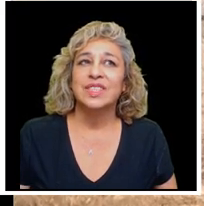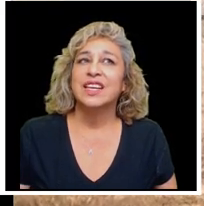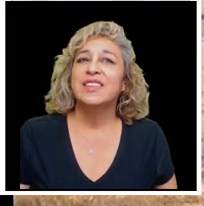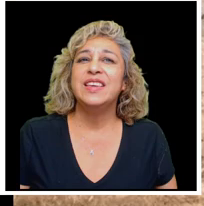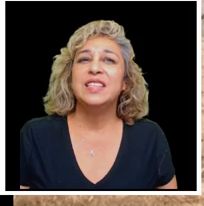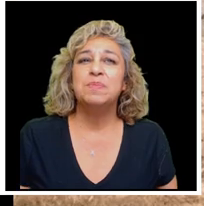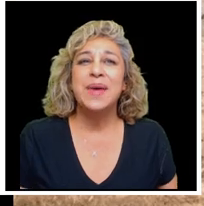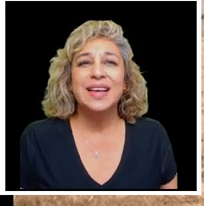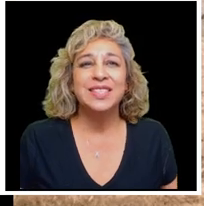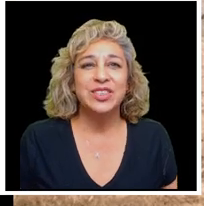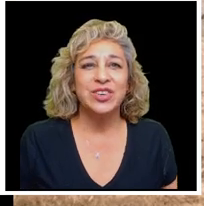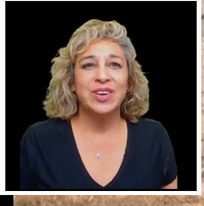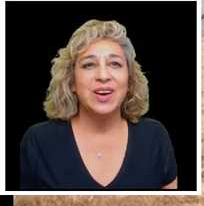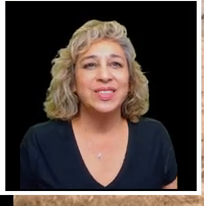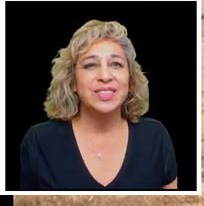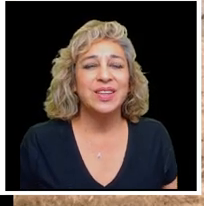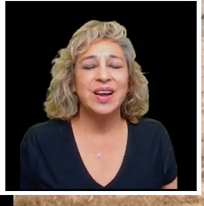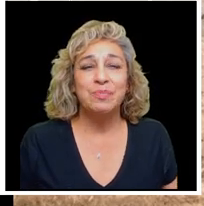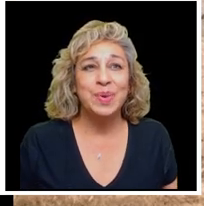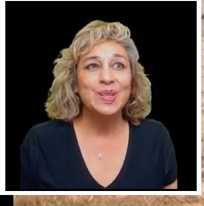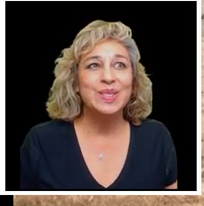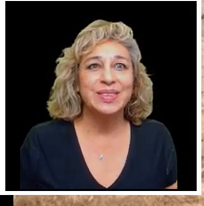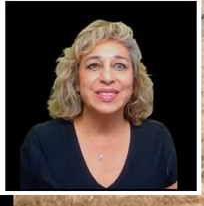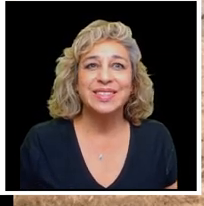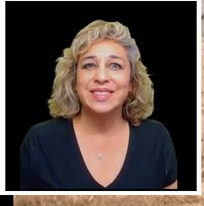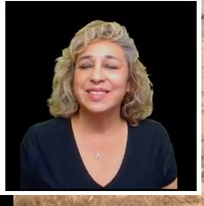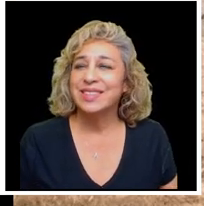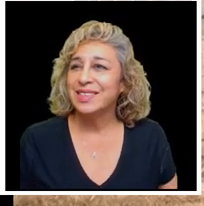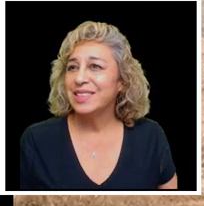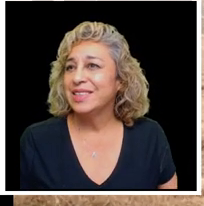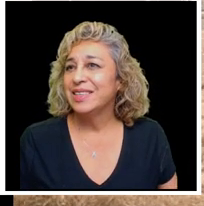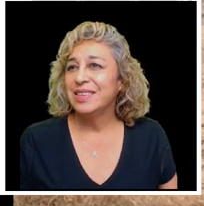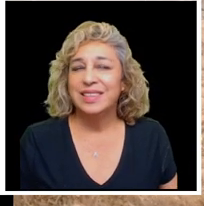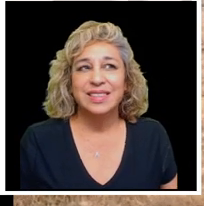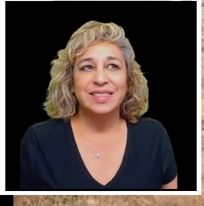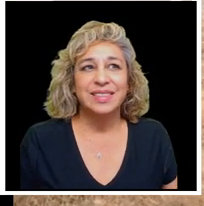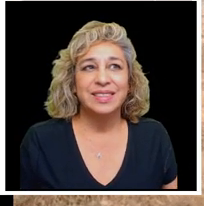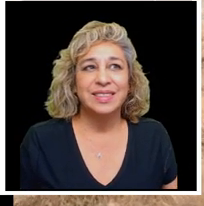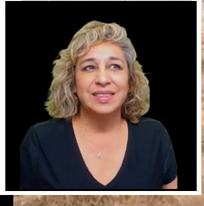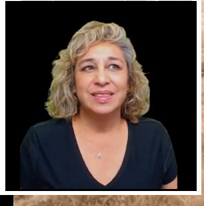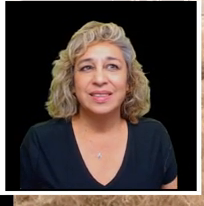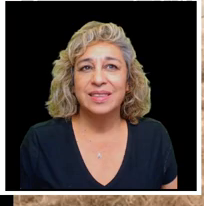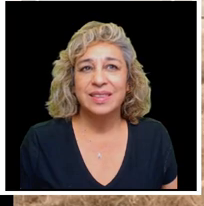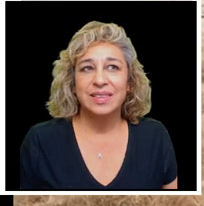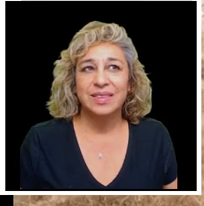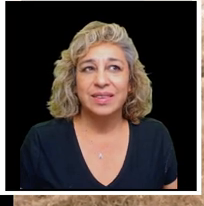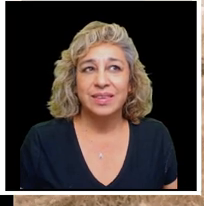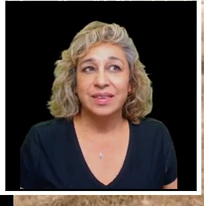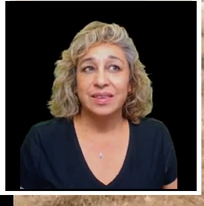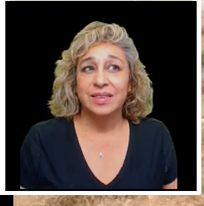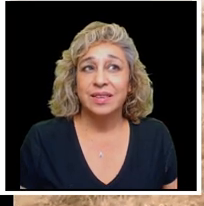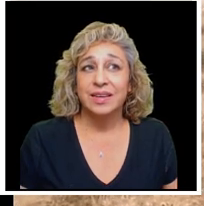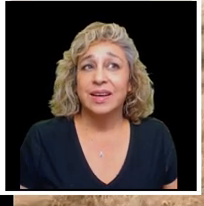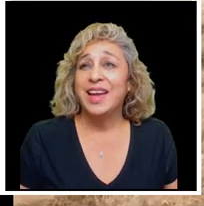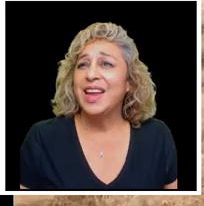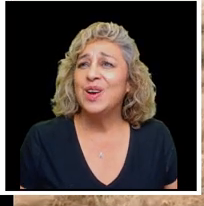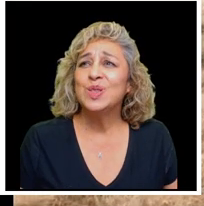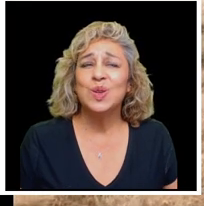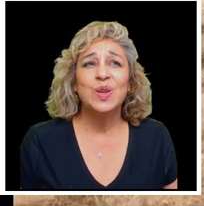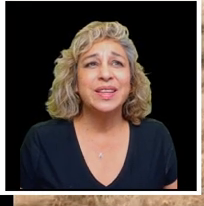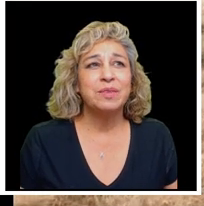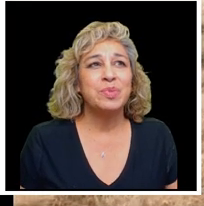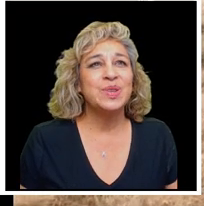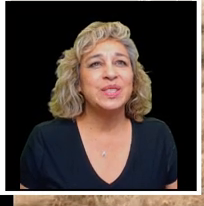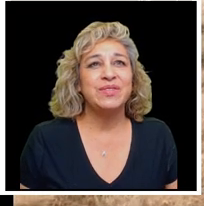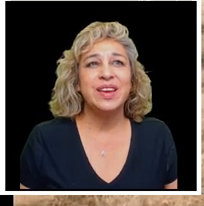these master con builders he won the perseverance eeeh and